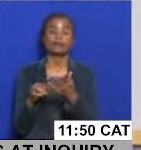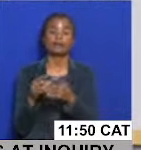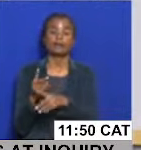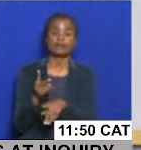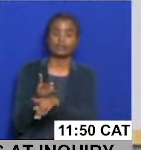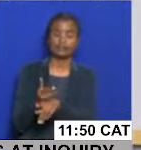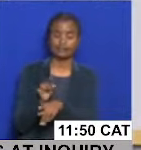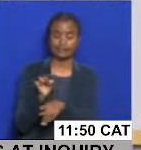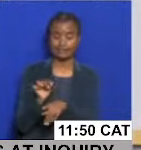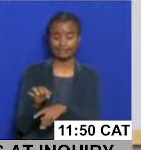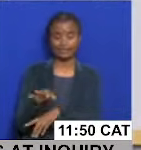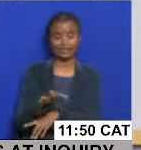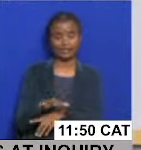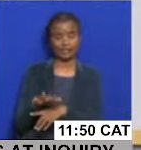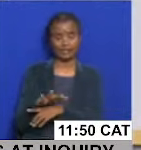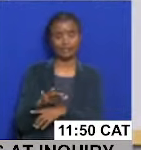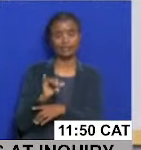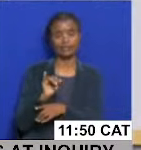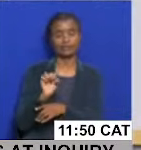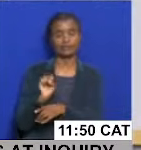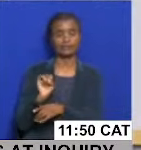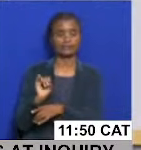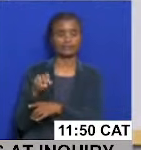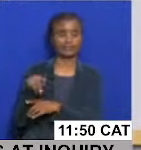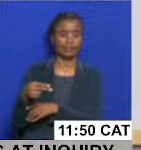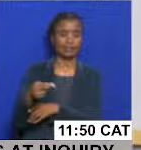Maiden Wharf is a bit of a further distance away